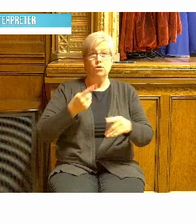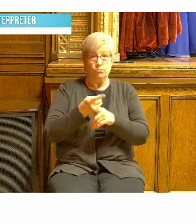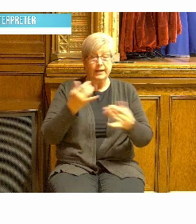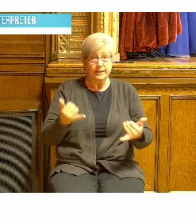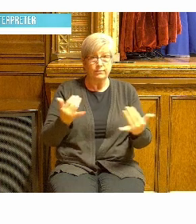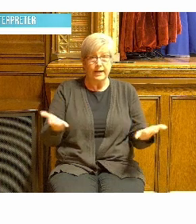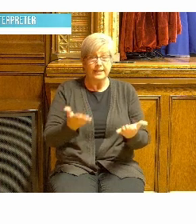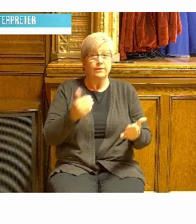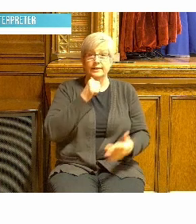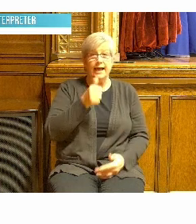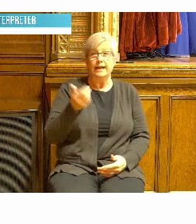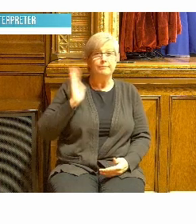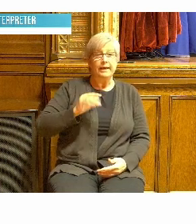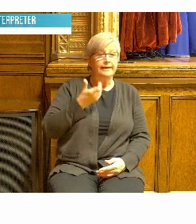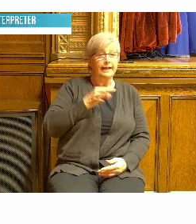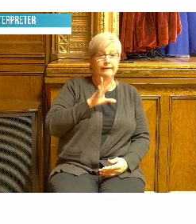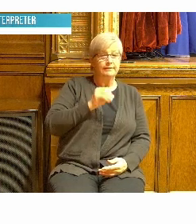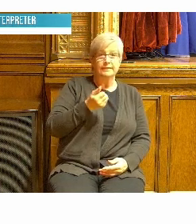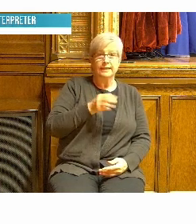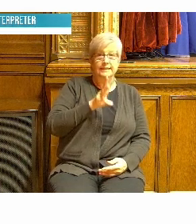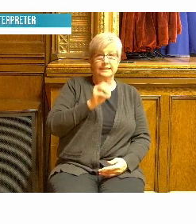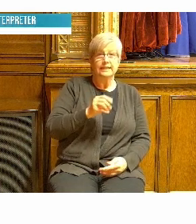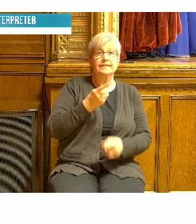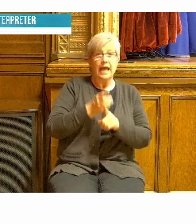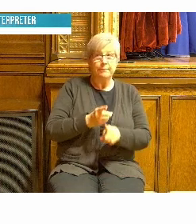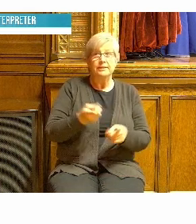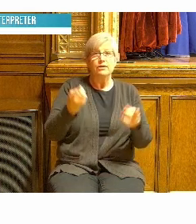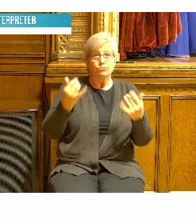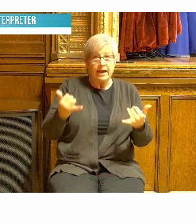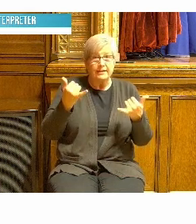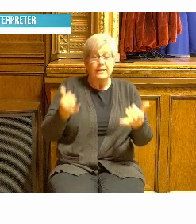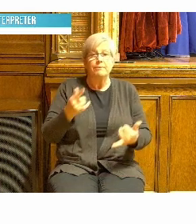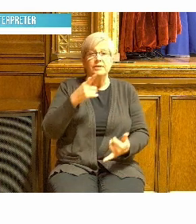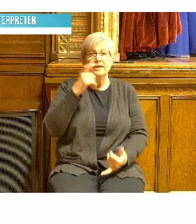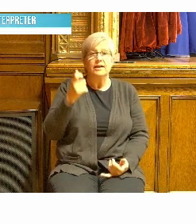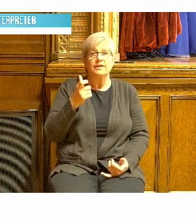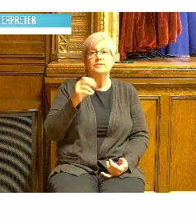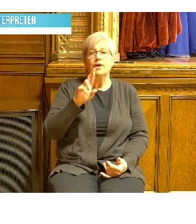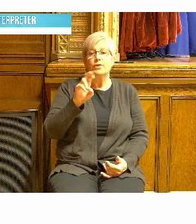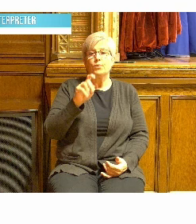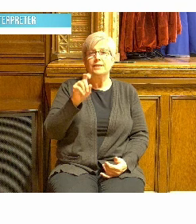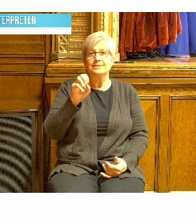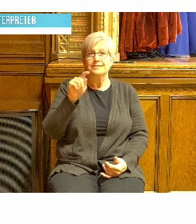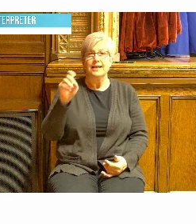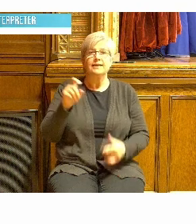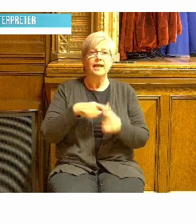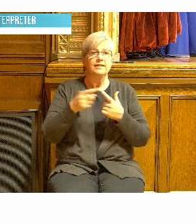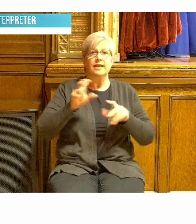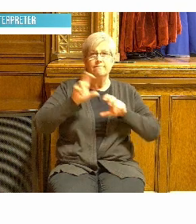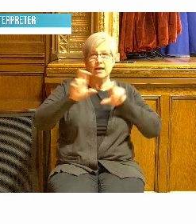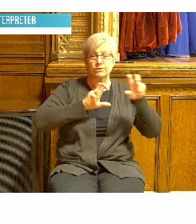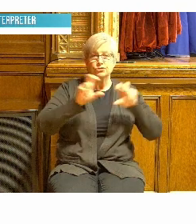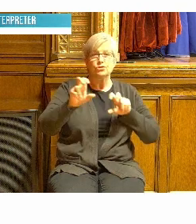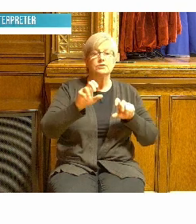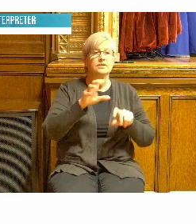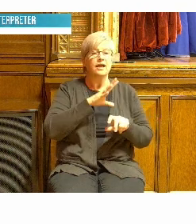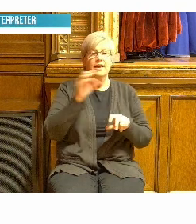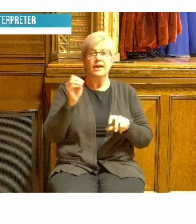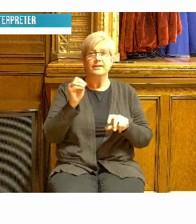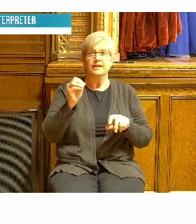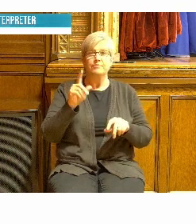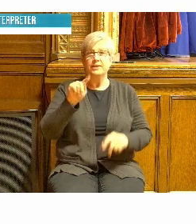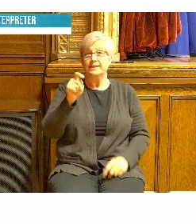or 1960, it's right now. Because of the real estate and the investors and